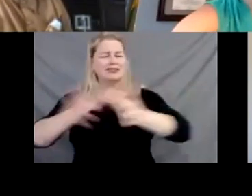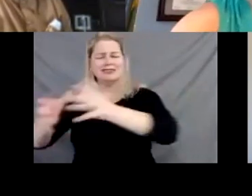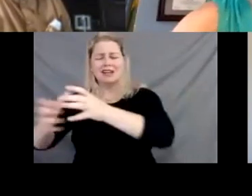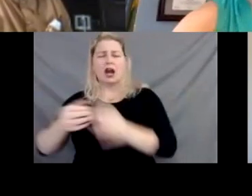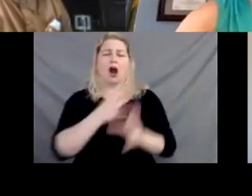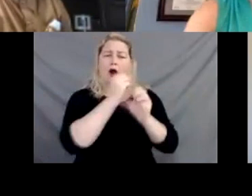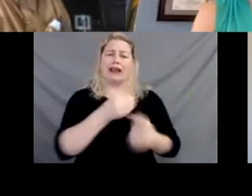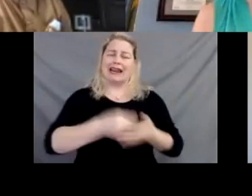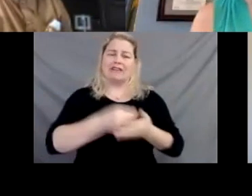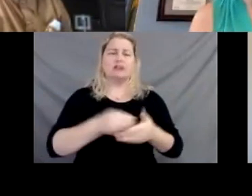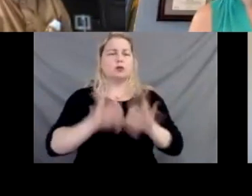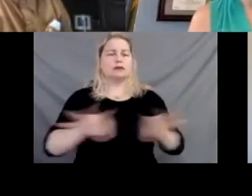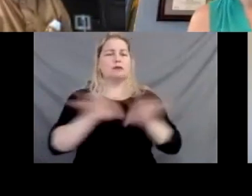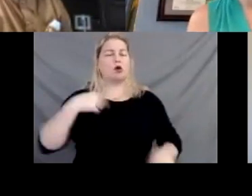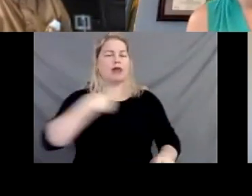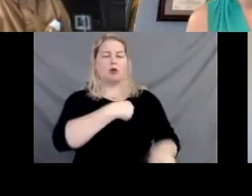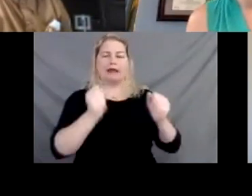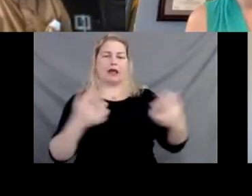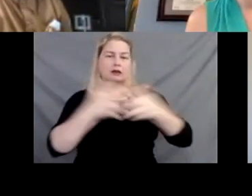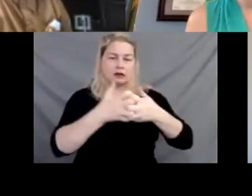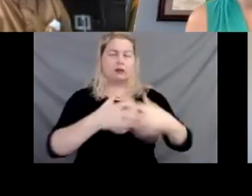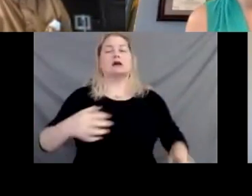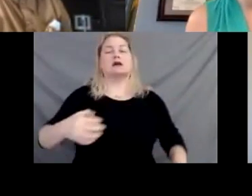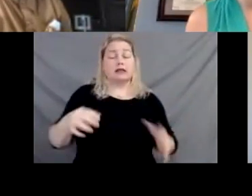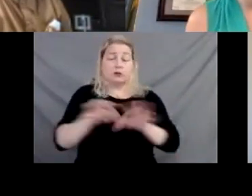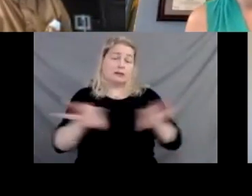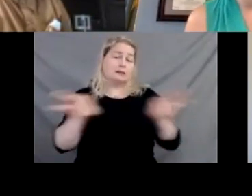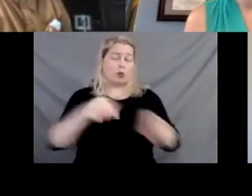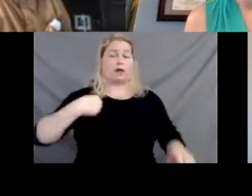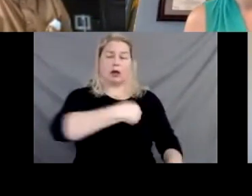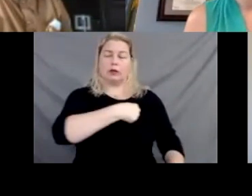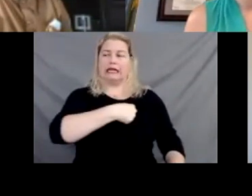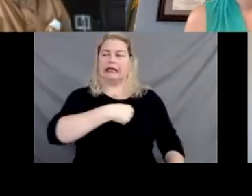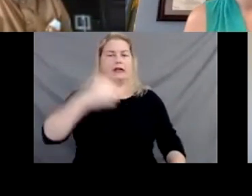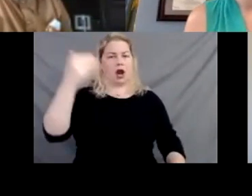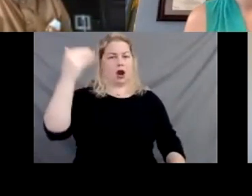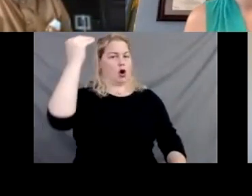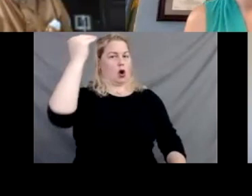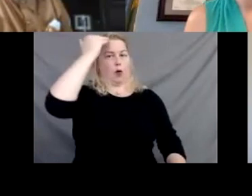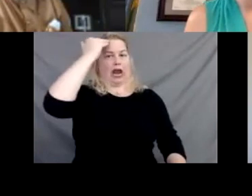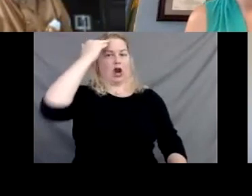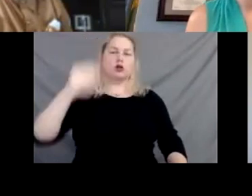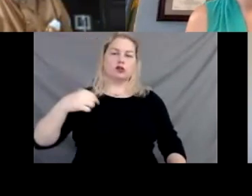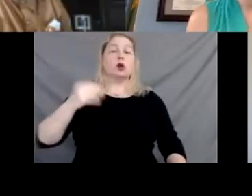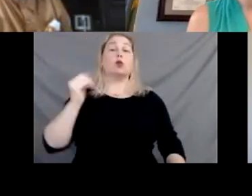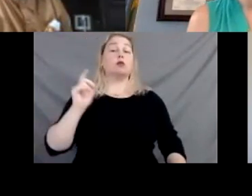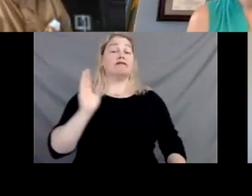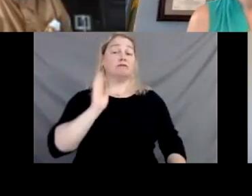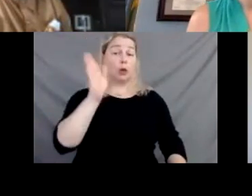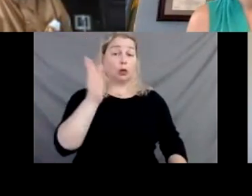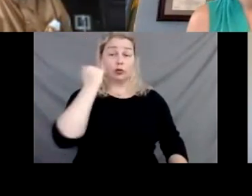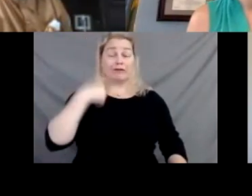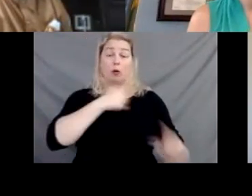think to remain aware of, and to the extent that we can coordinate with those bodies, I think that would